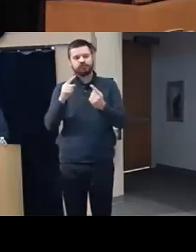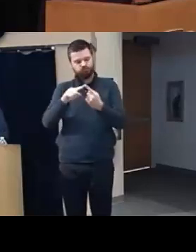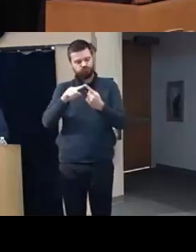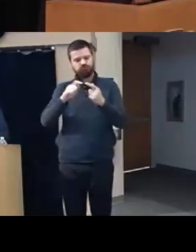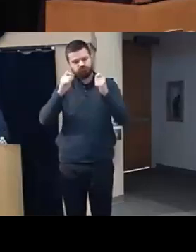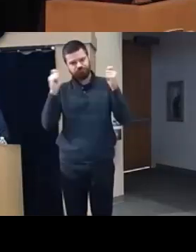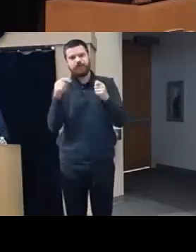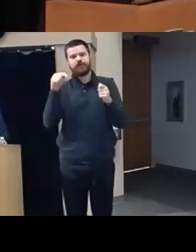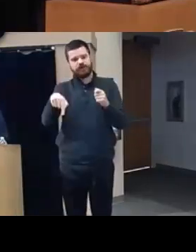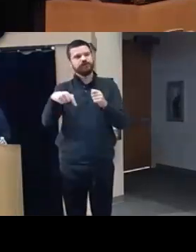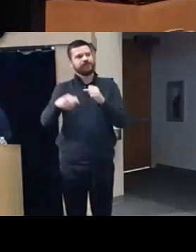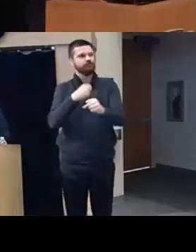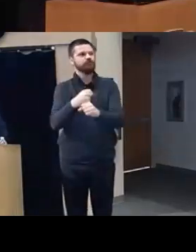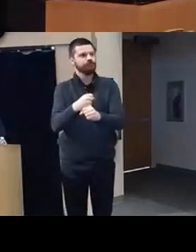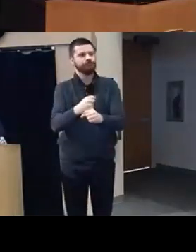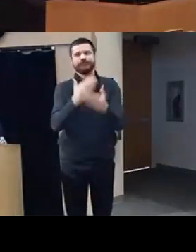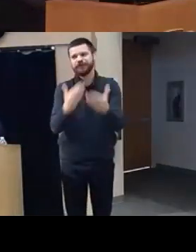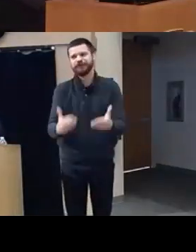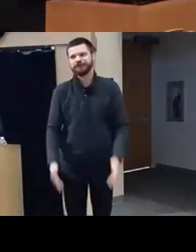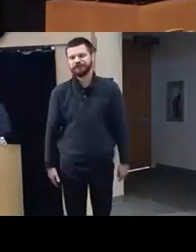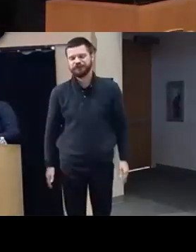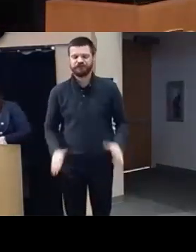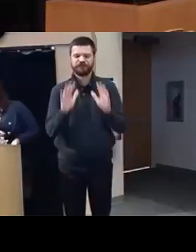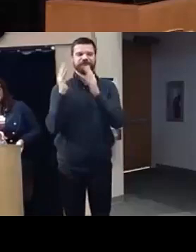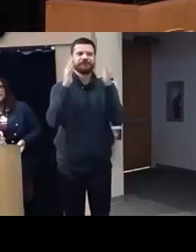occasion. Thanks.